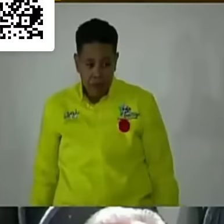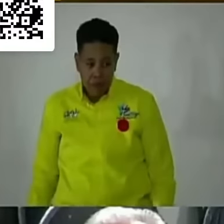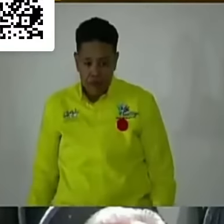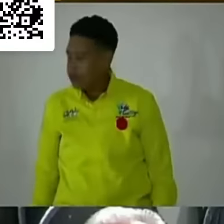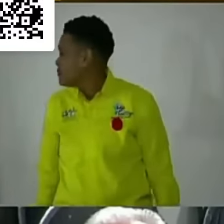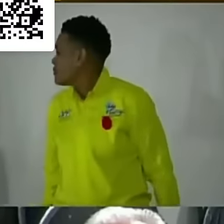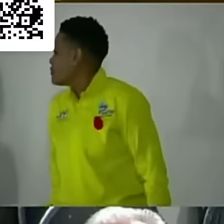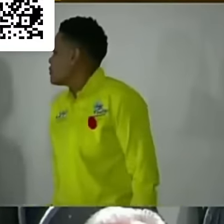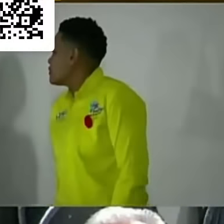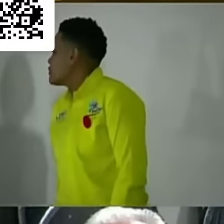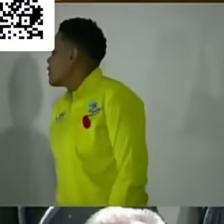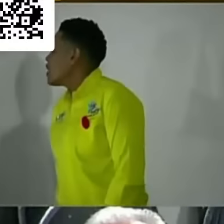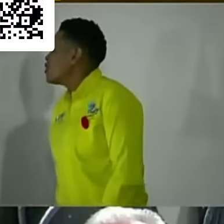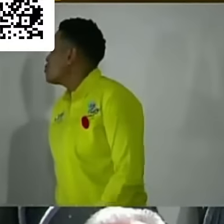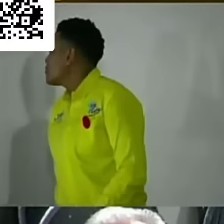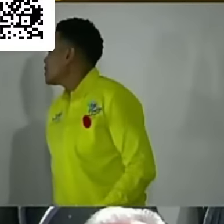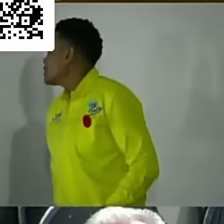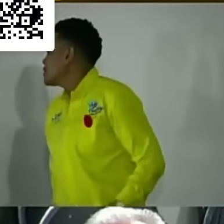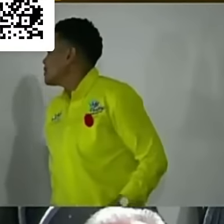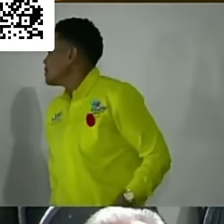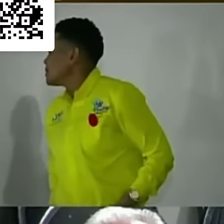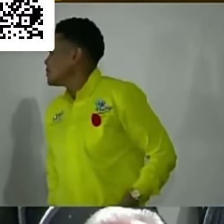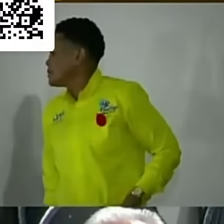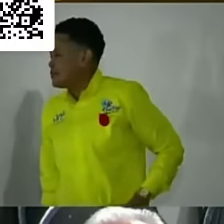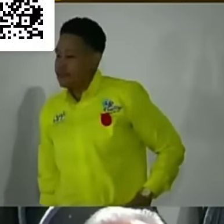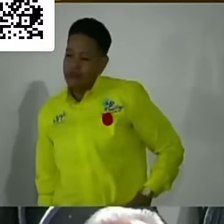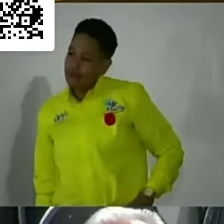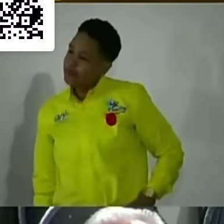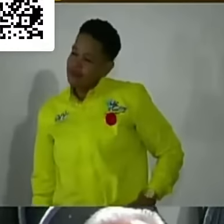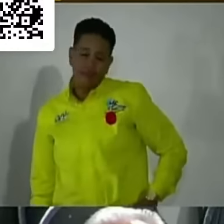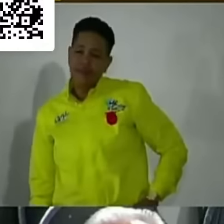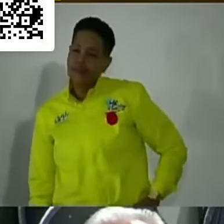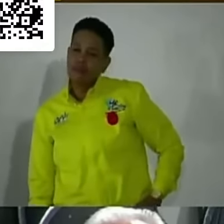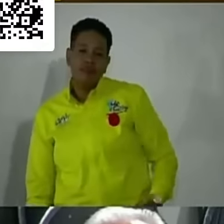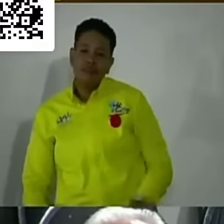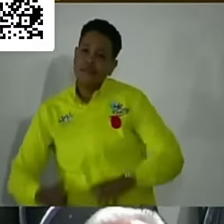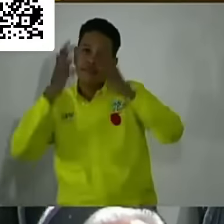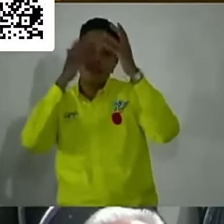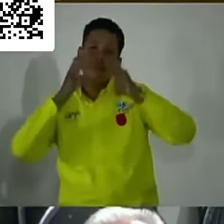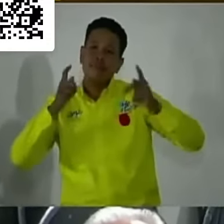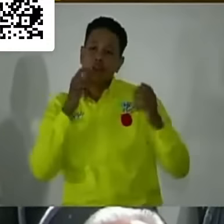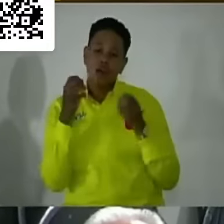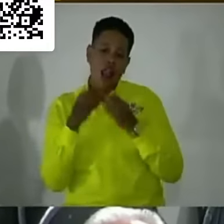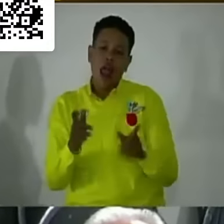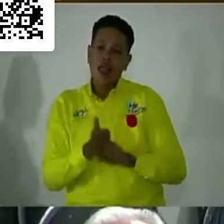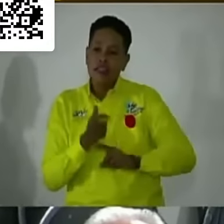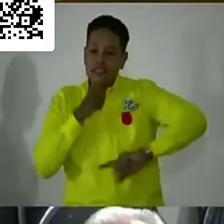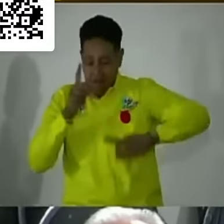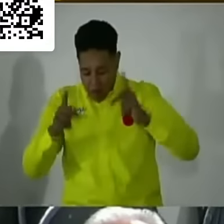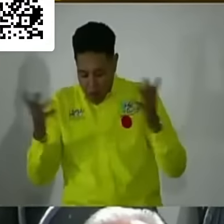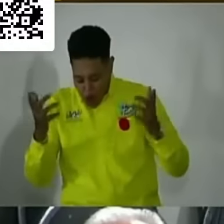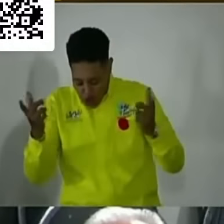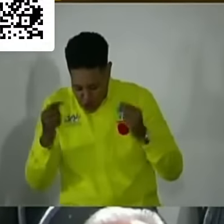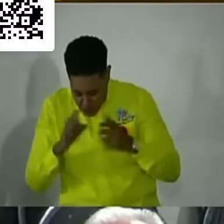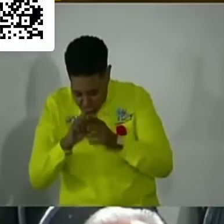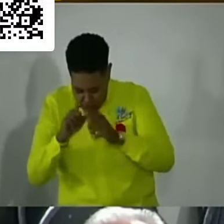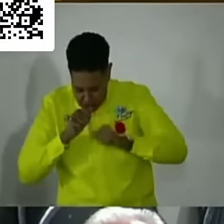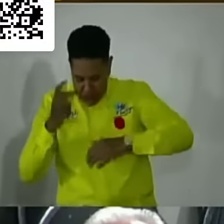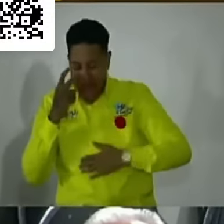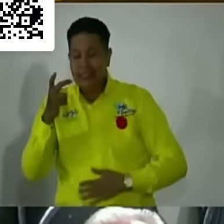is really tragic that there are persons who are just at a loss as to what to do, having seen